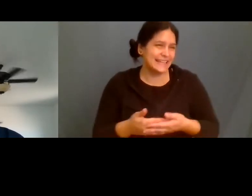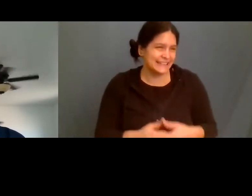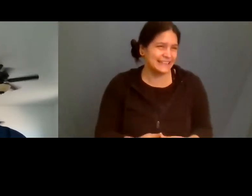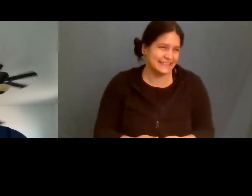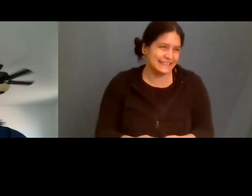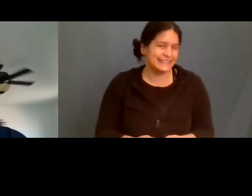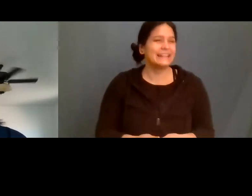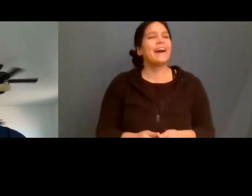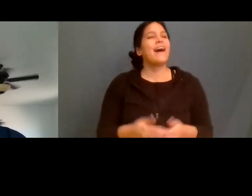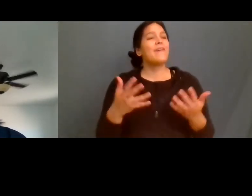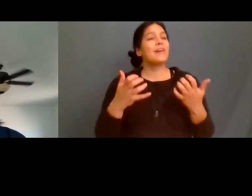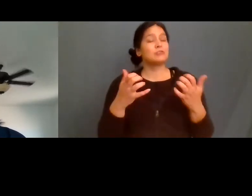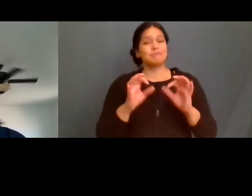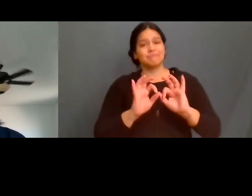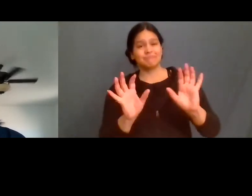clear.